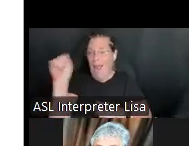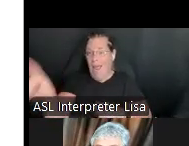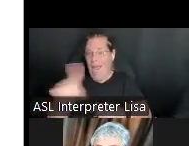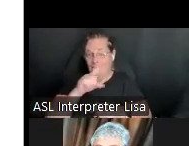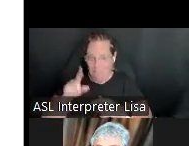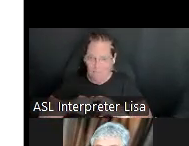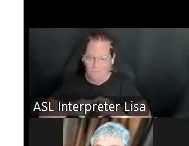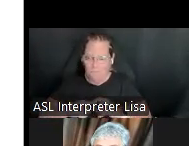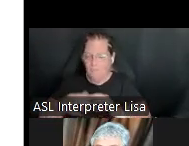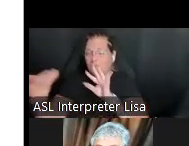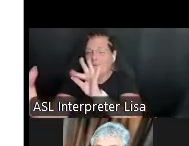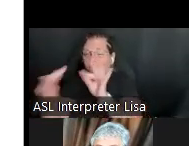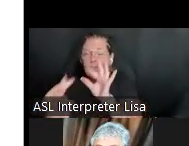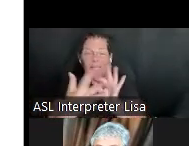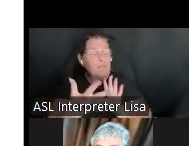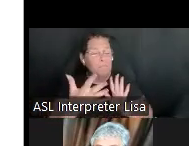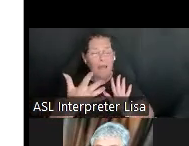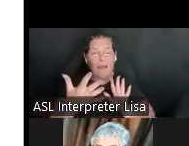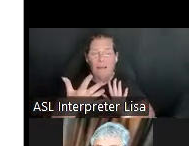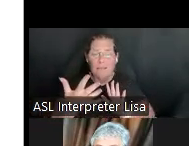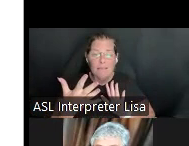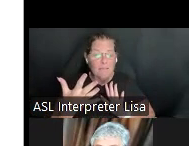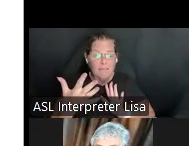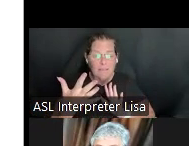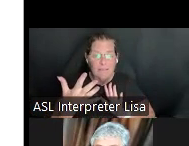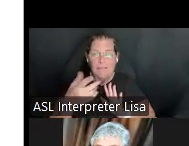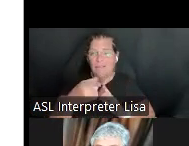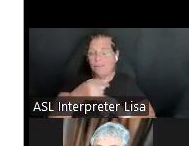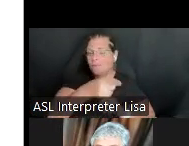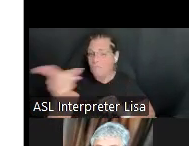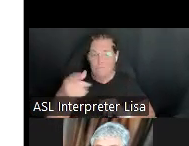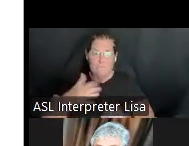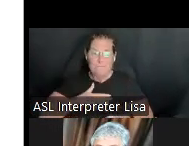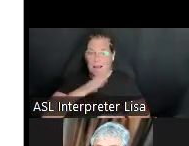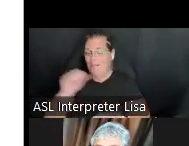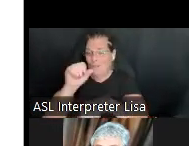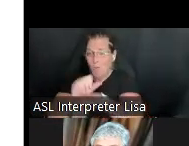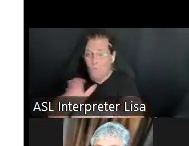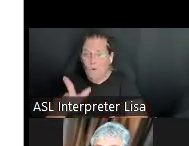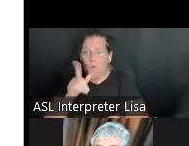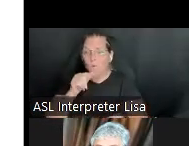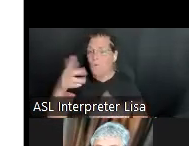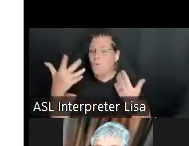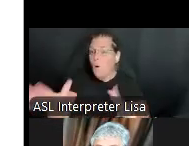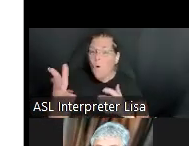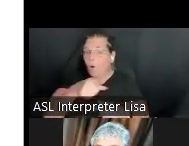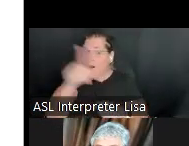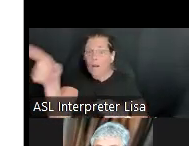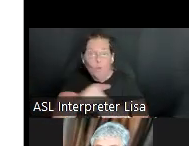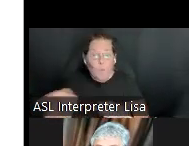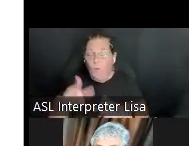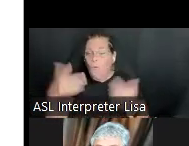any feedback from any colleagues that are on this call who have had a person with a brain injury on